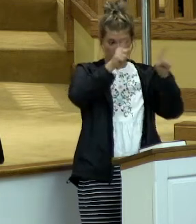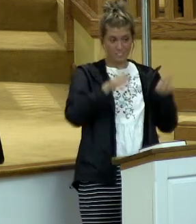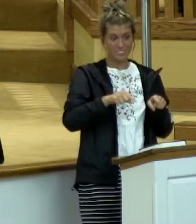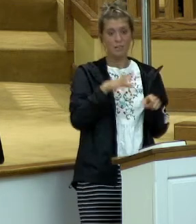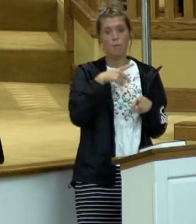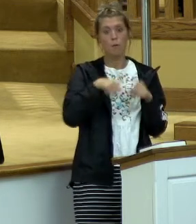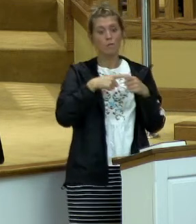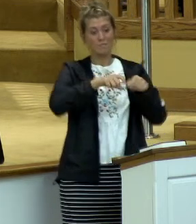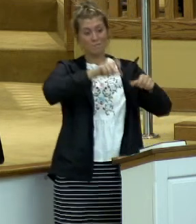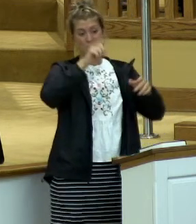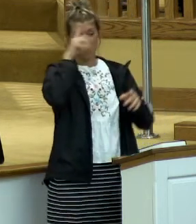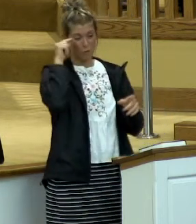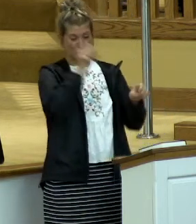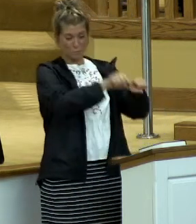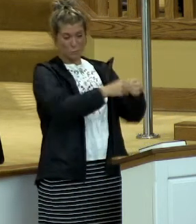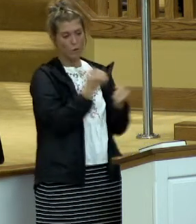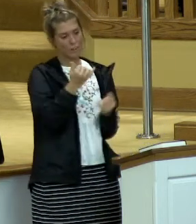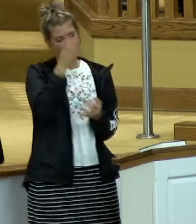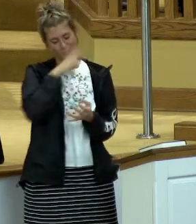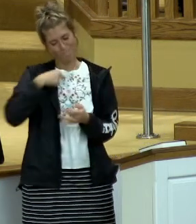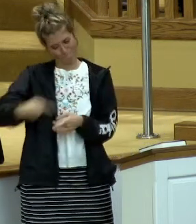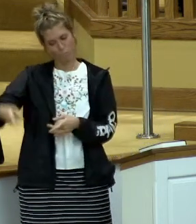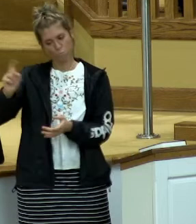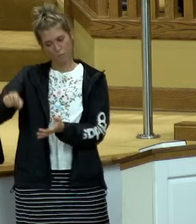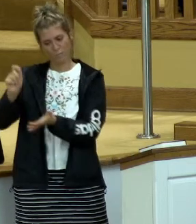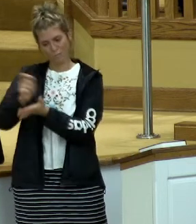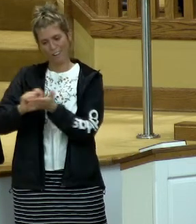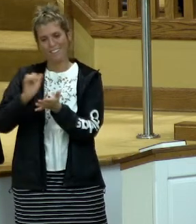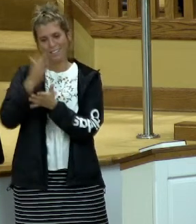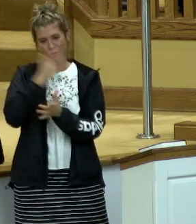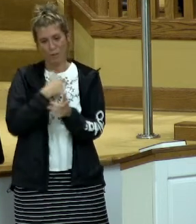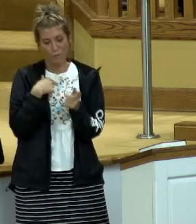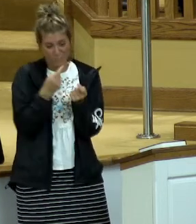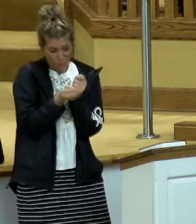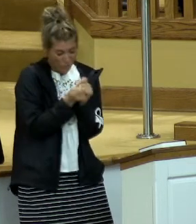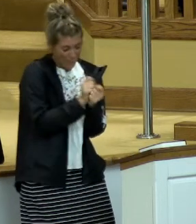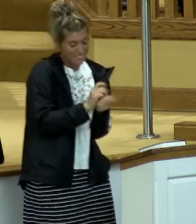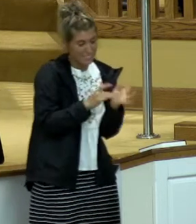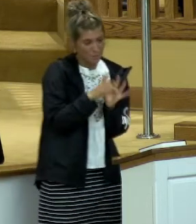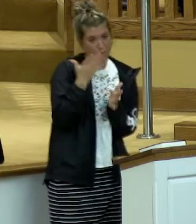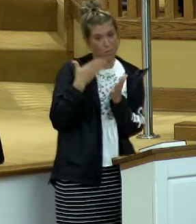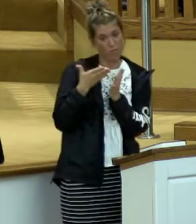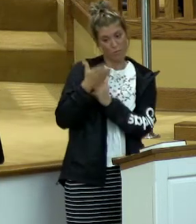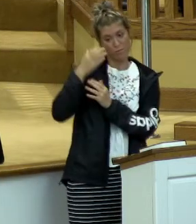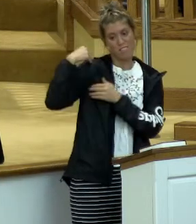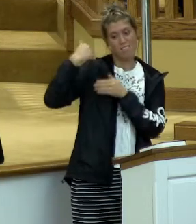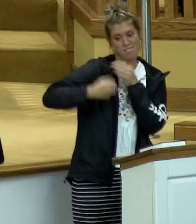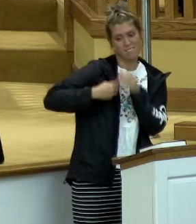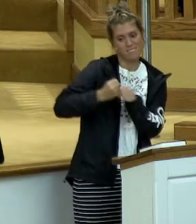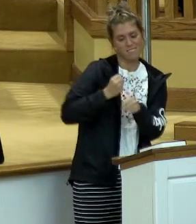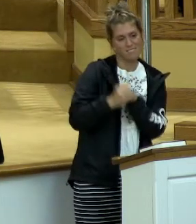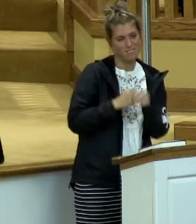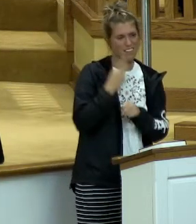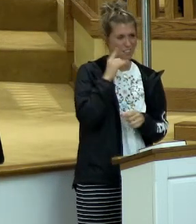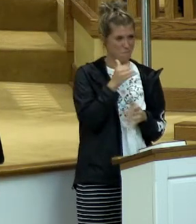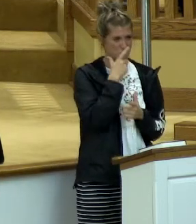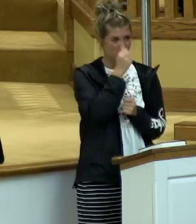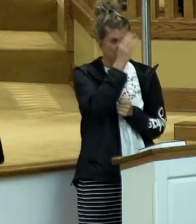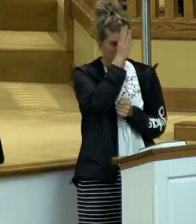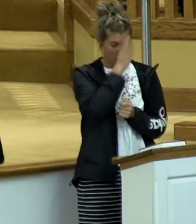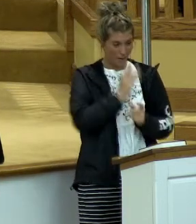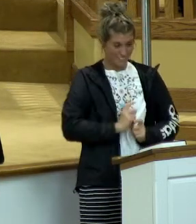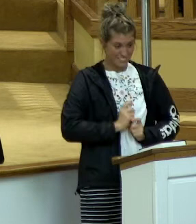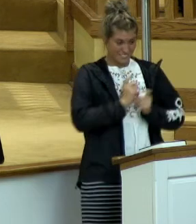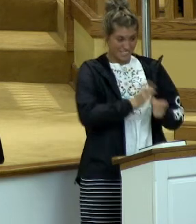once Moses broke those, he said, Moses, now you've got to write them. And that's why we've had to translate the Bible all through the ages. That was an interesting statement I heard the other day. I thought that was interesting. God